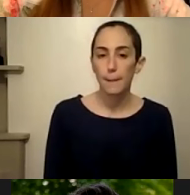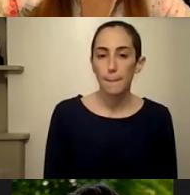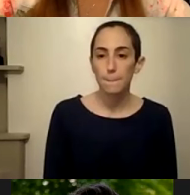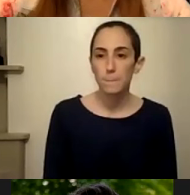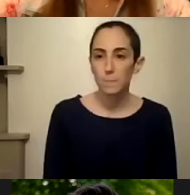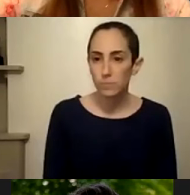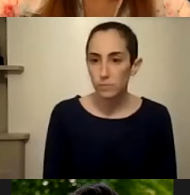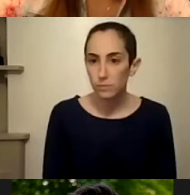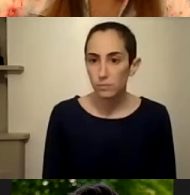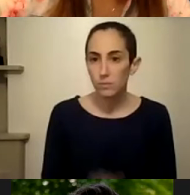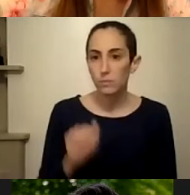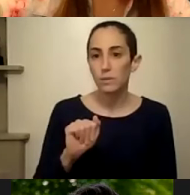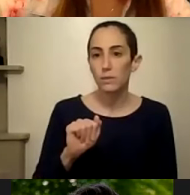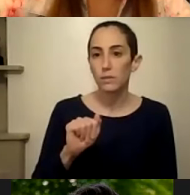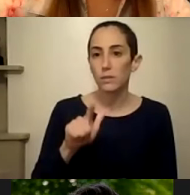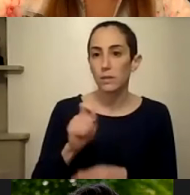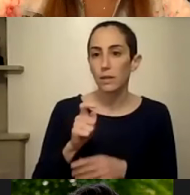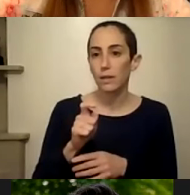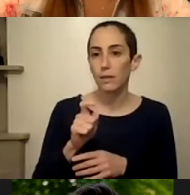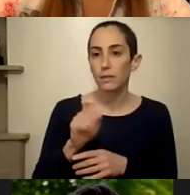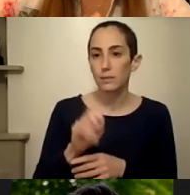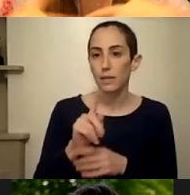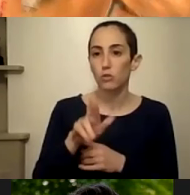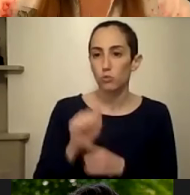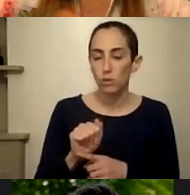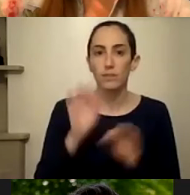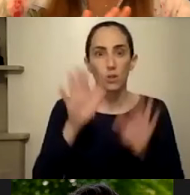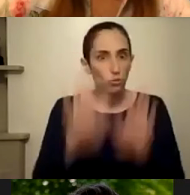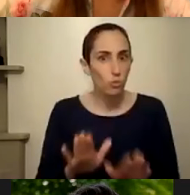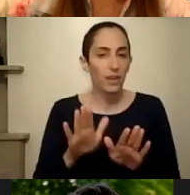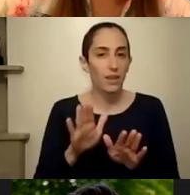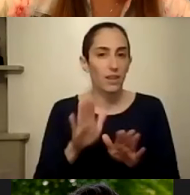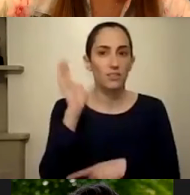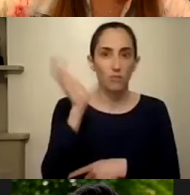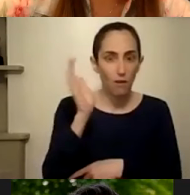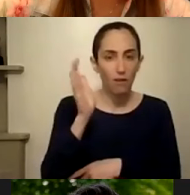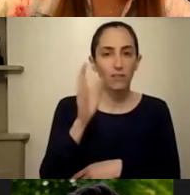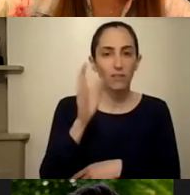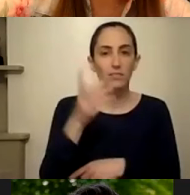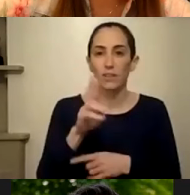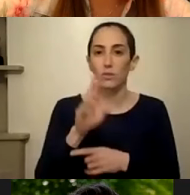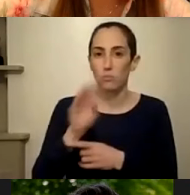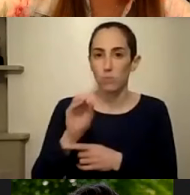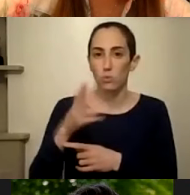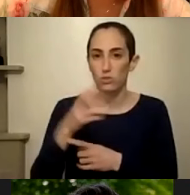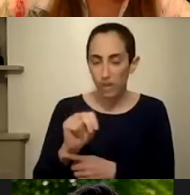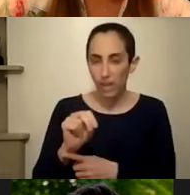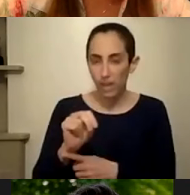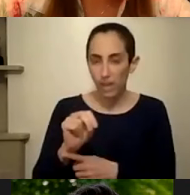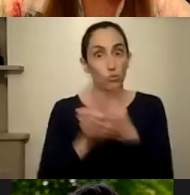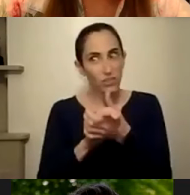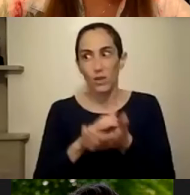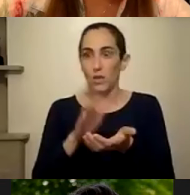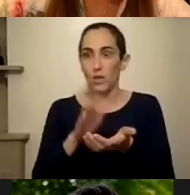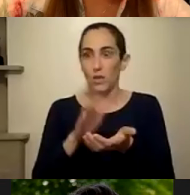Great talk, Dr. Bo Chen. Congrats on having this work published. I'm sure we're all excited to see it in Cell